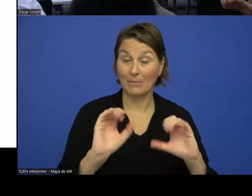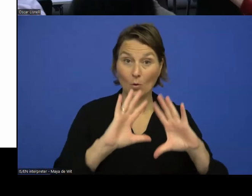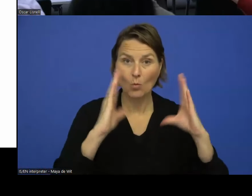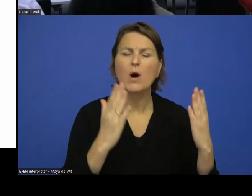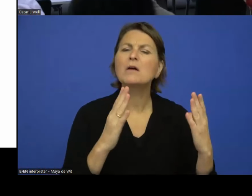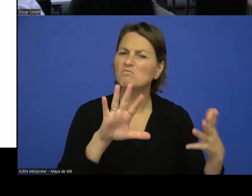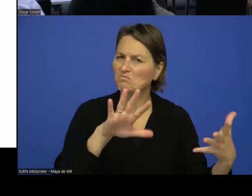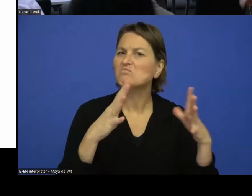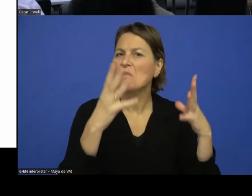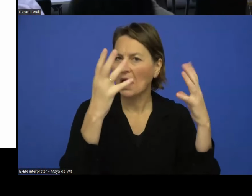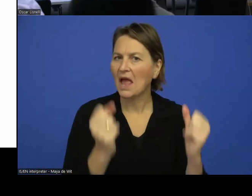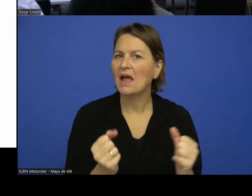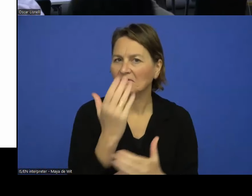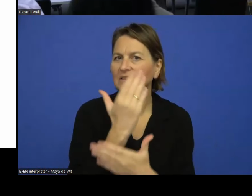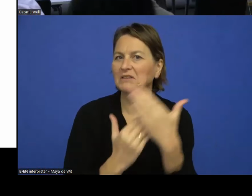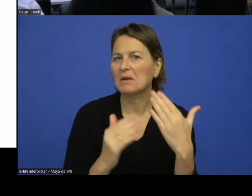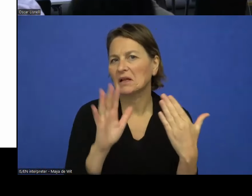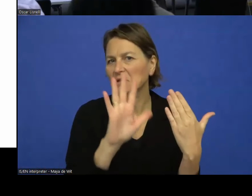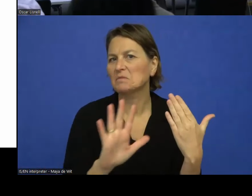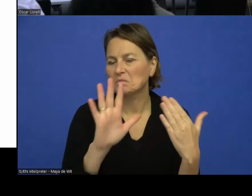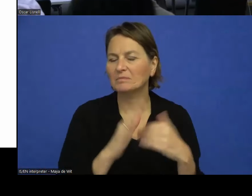And of these, they say that